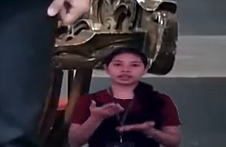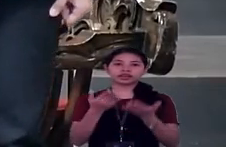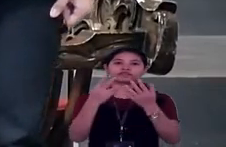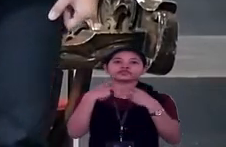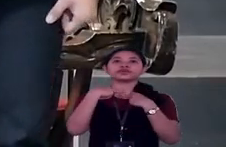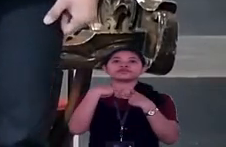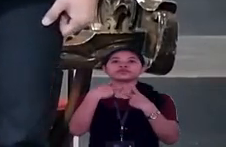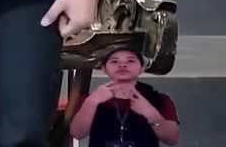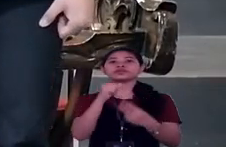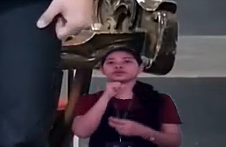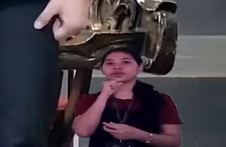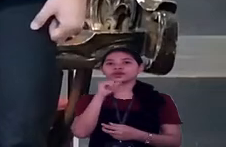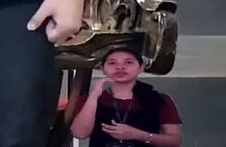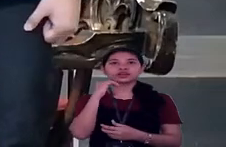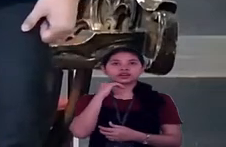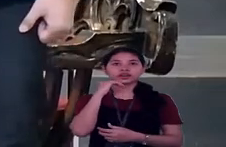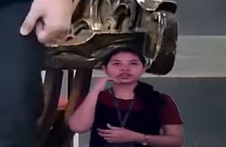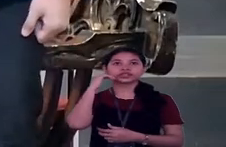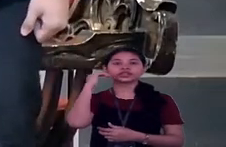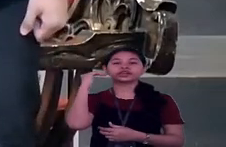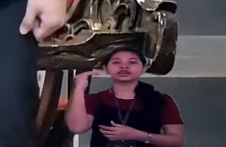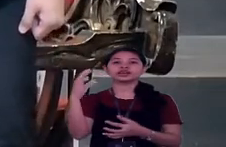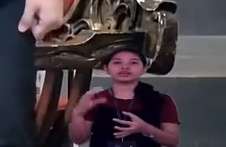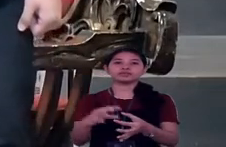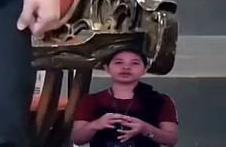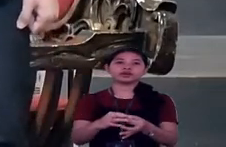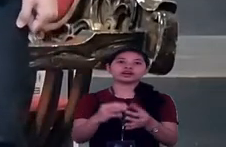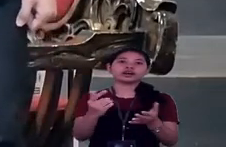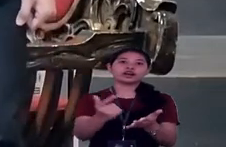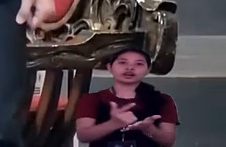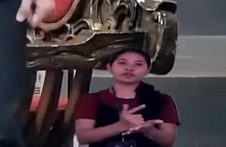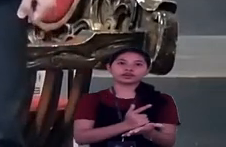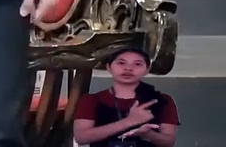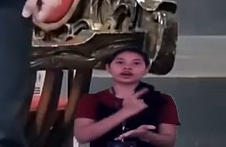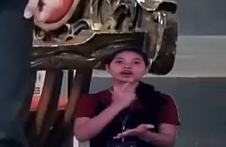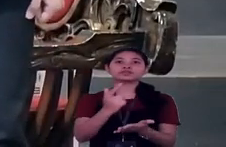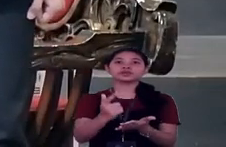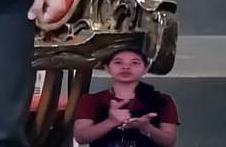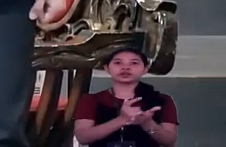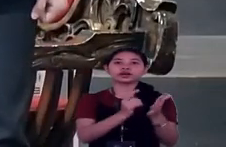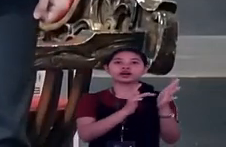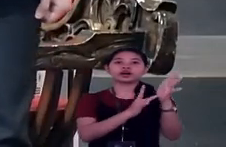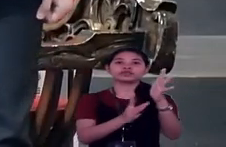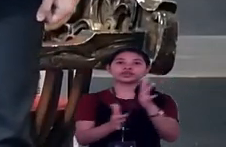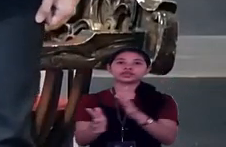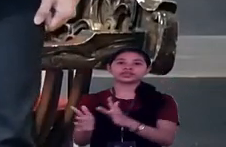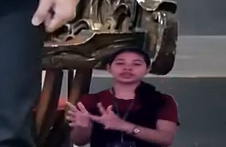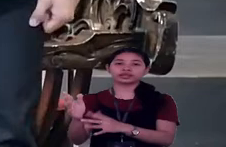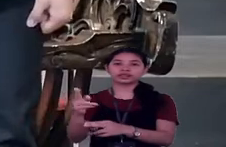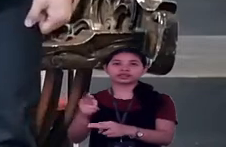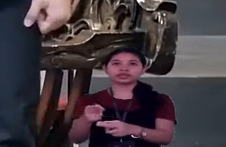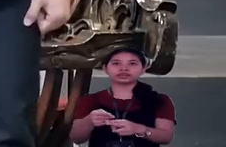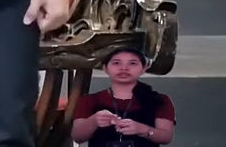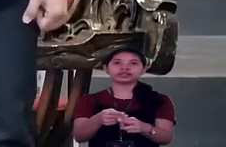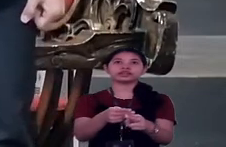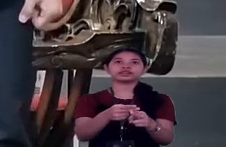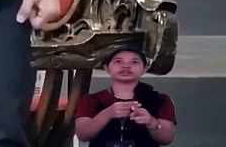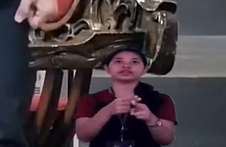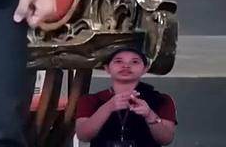world. Lift your voice unashamed of the gospel of His